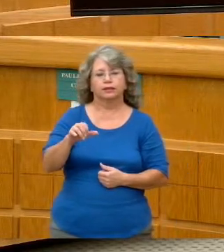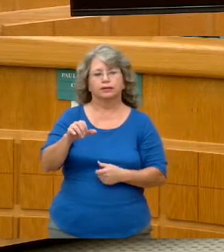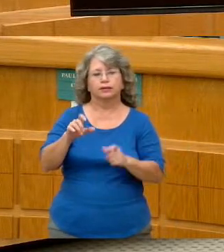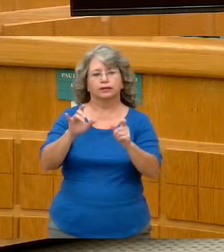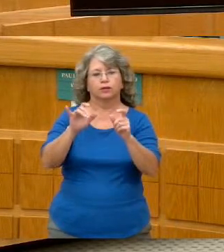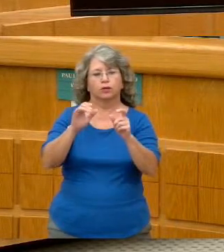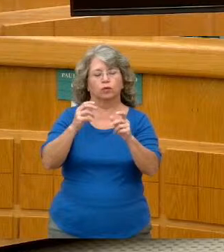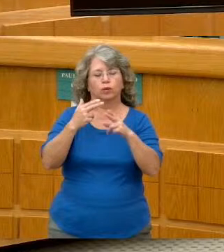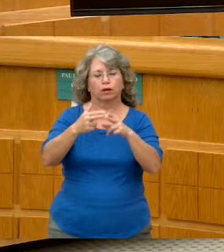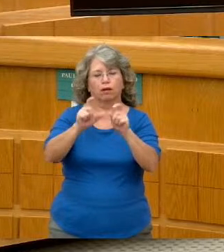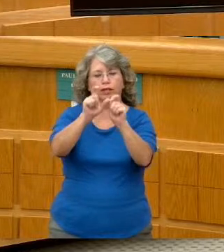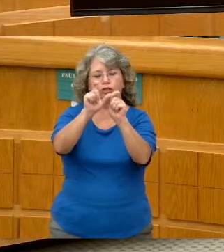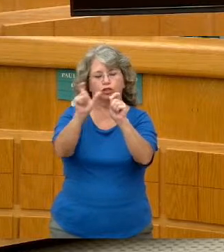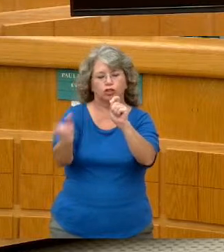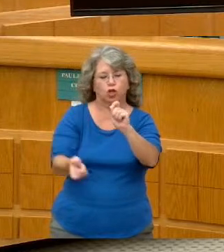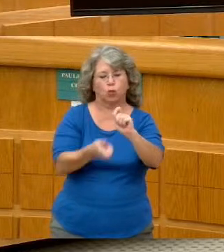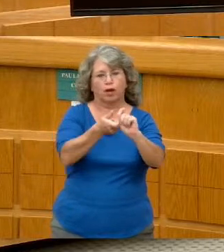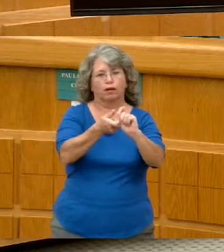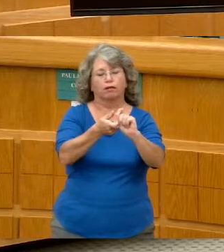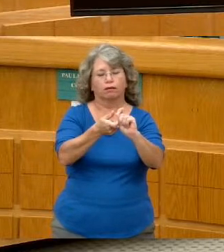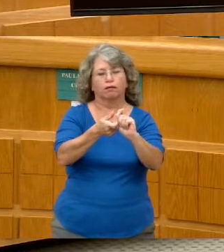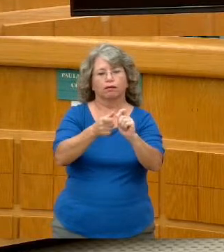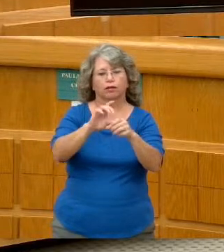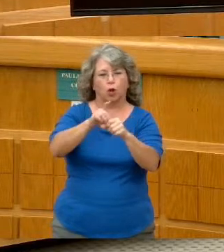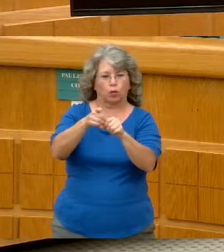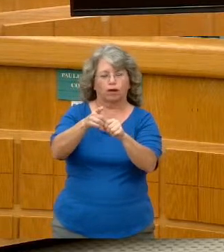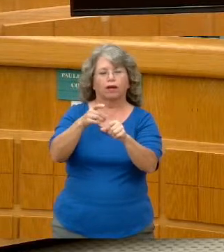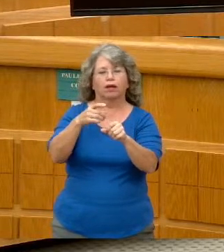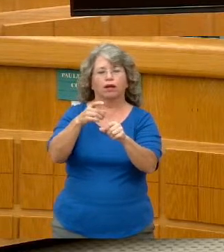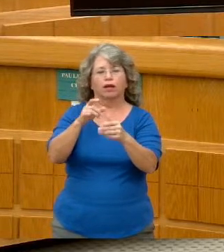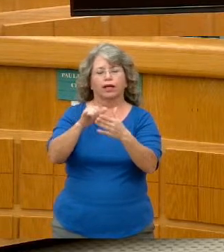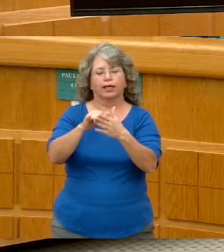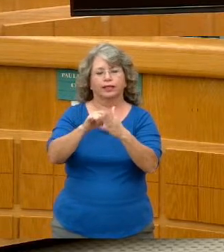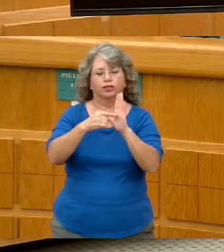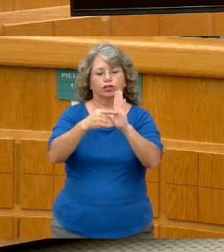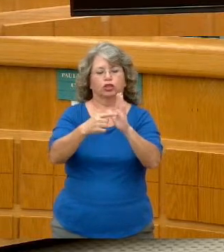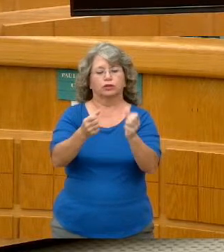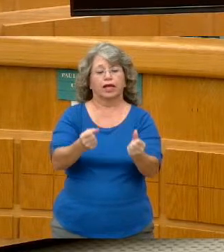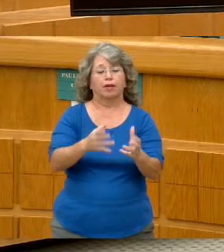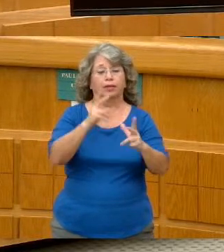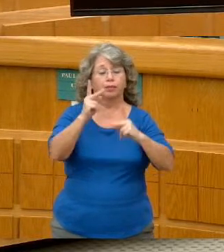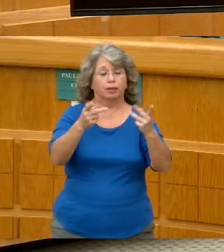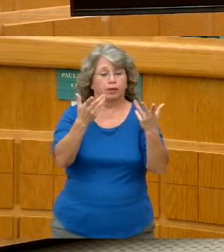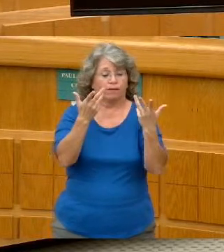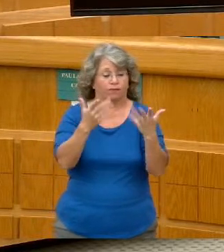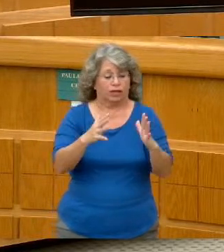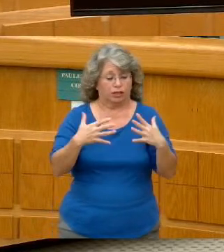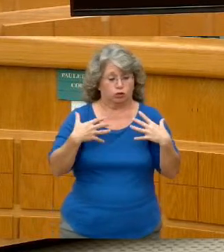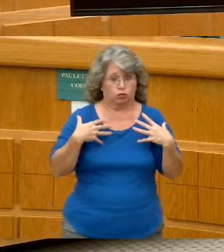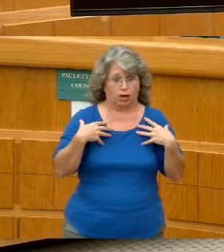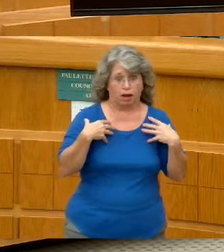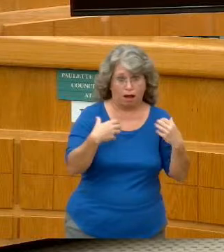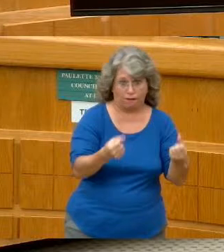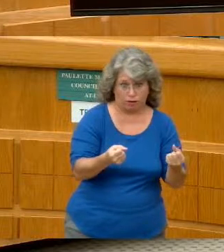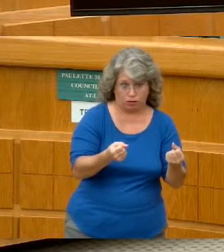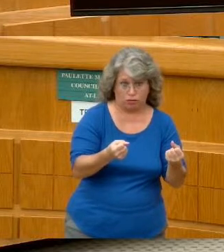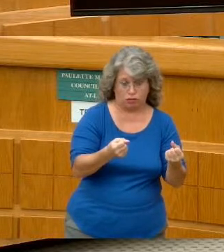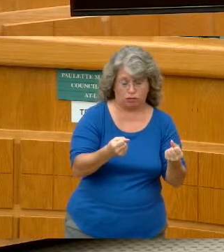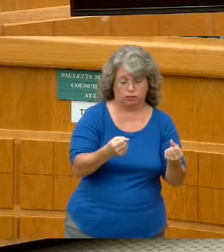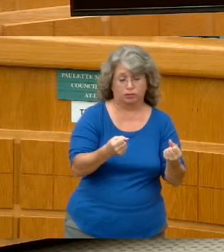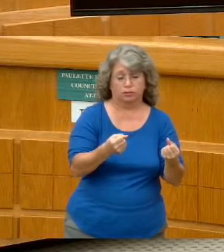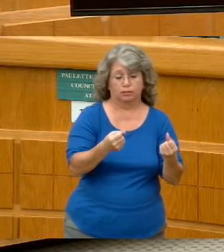donut, and it basically shows you the number that are recovered in Nueces County, which is a great number of